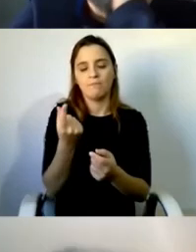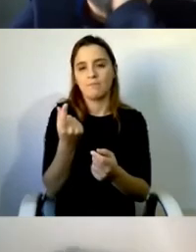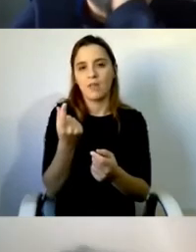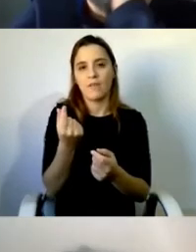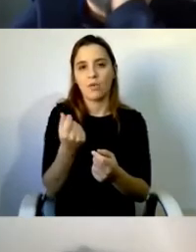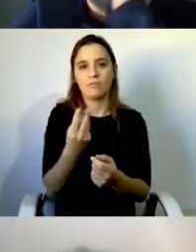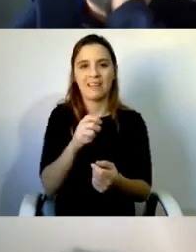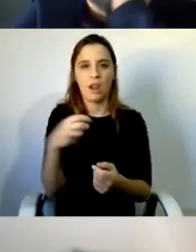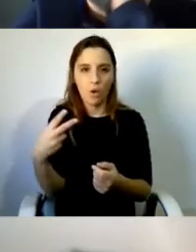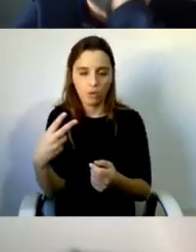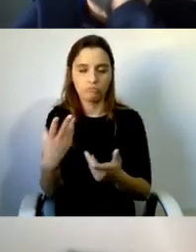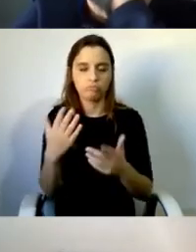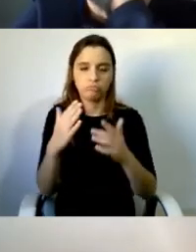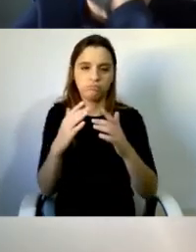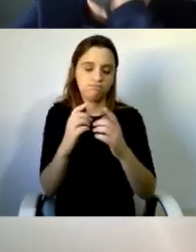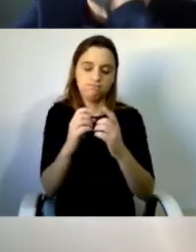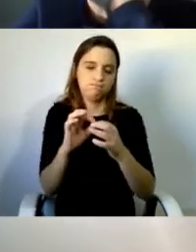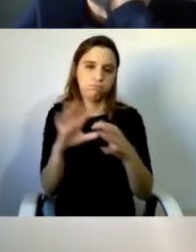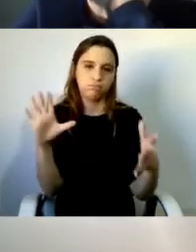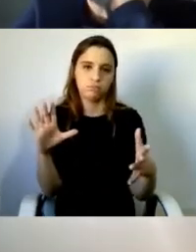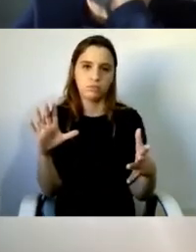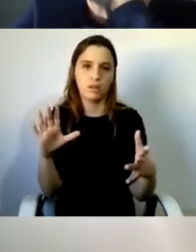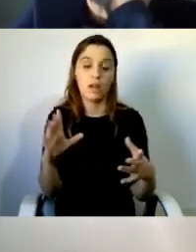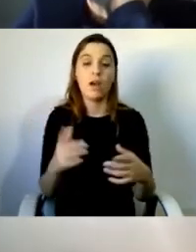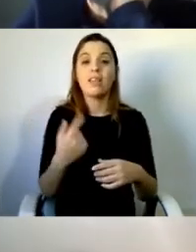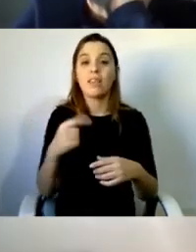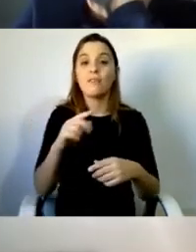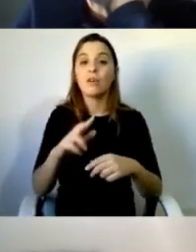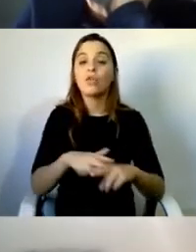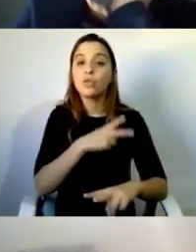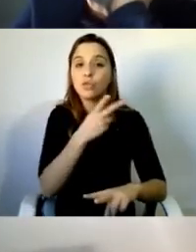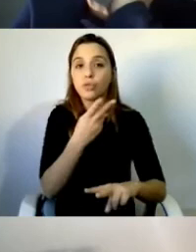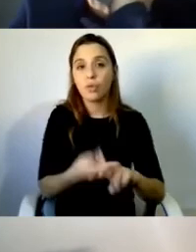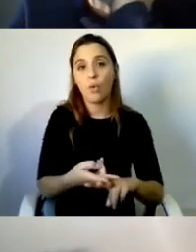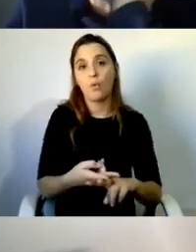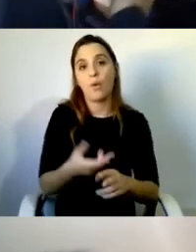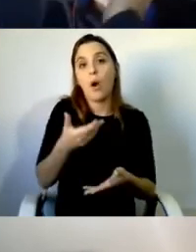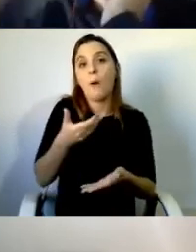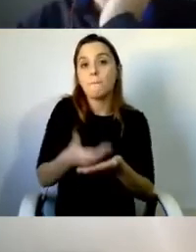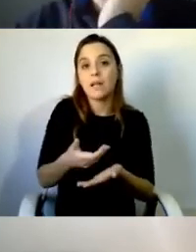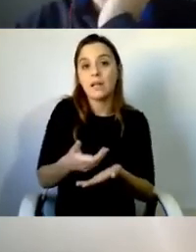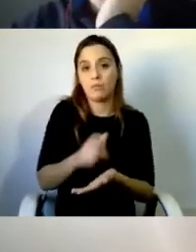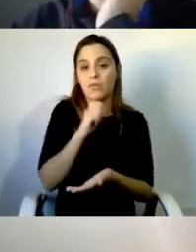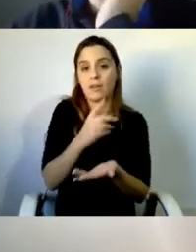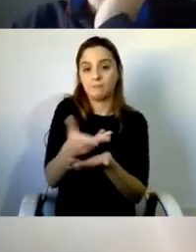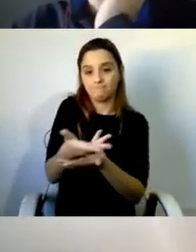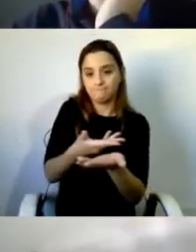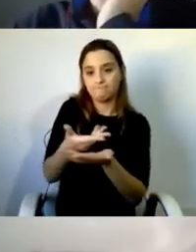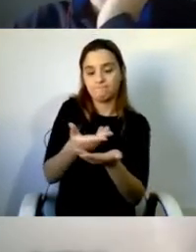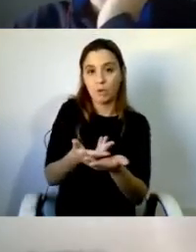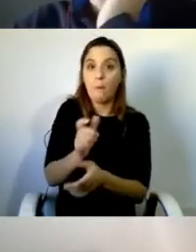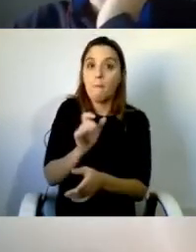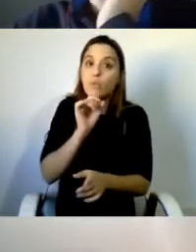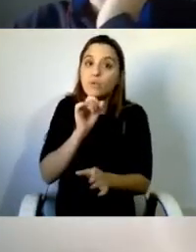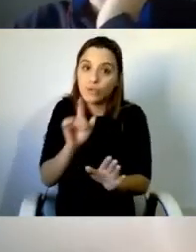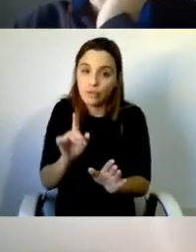the starting point for negotiating potential assistance, double of this. So people, if people